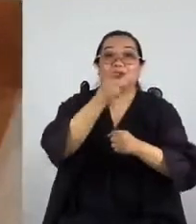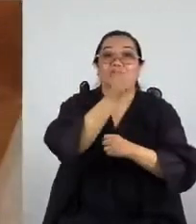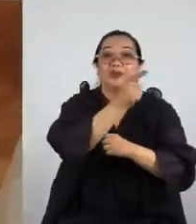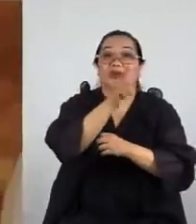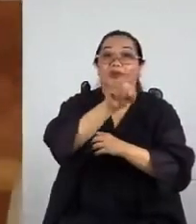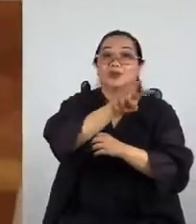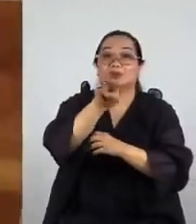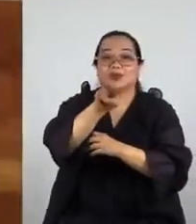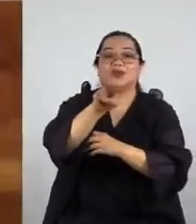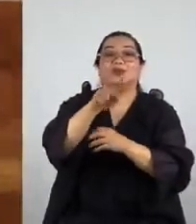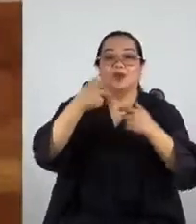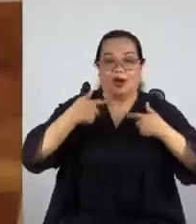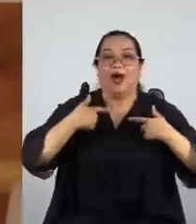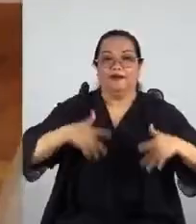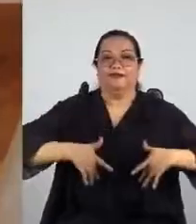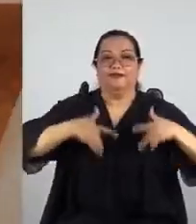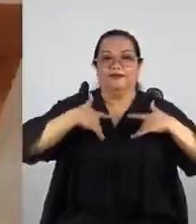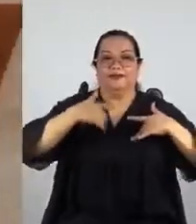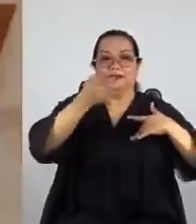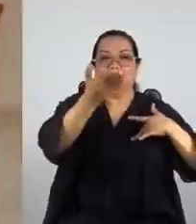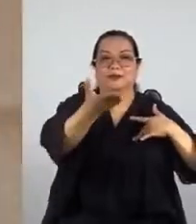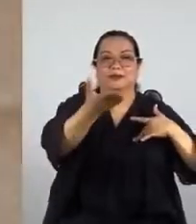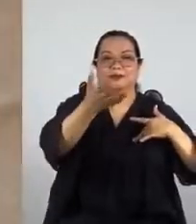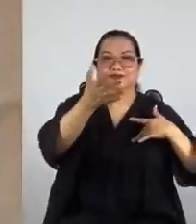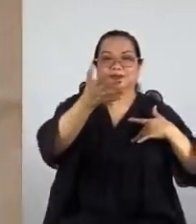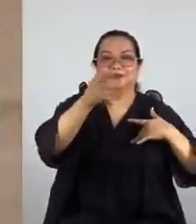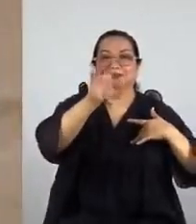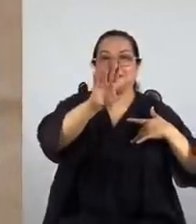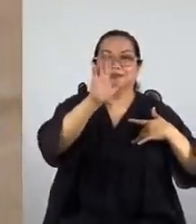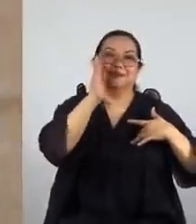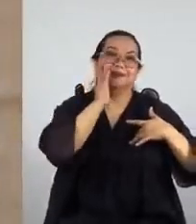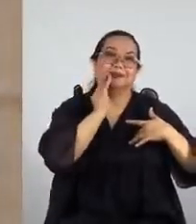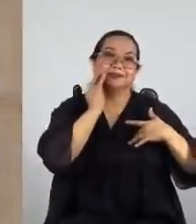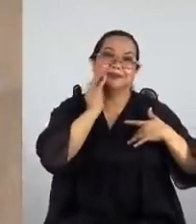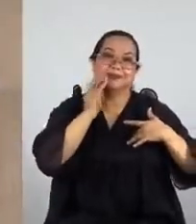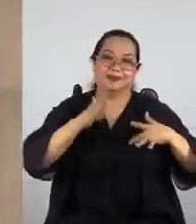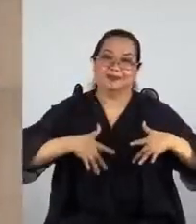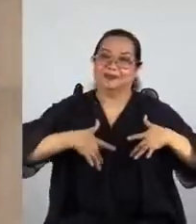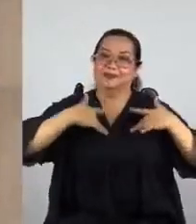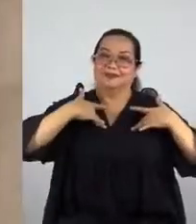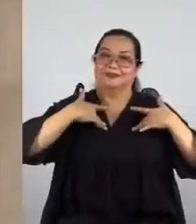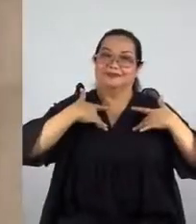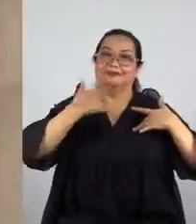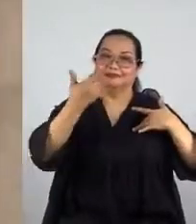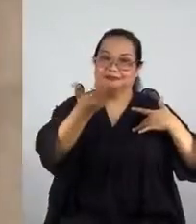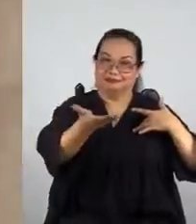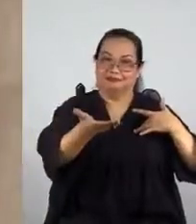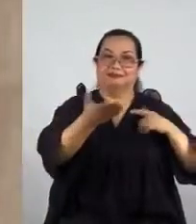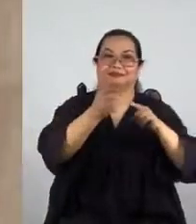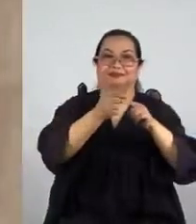of you is in front of you. That race of faith that you are to run is right in front of you.